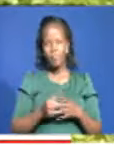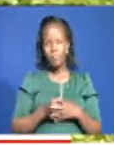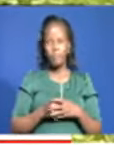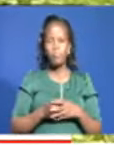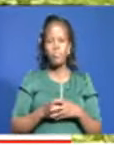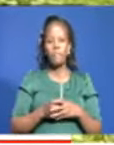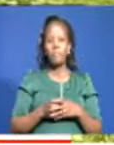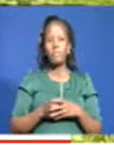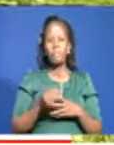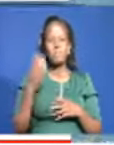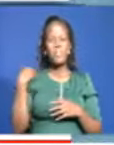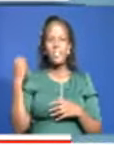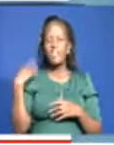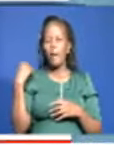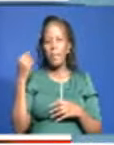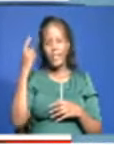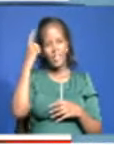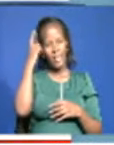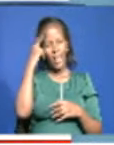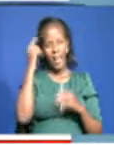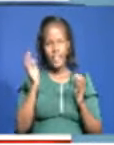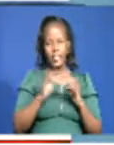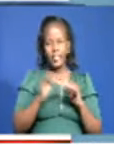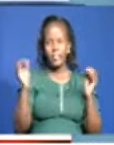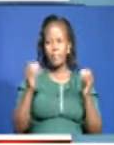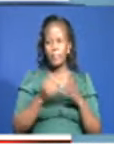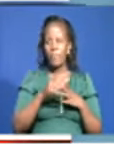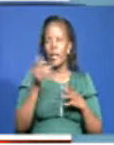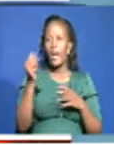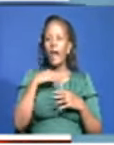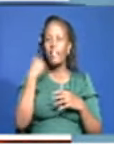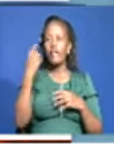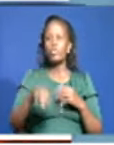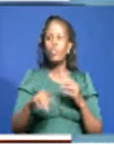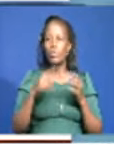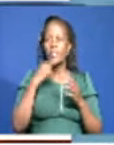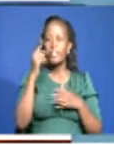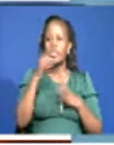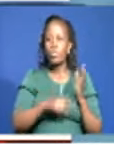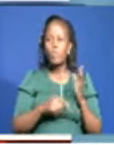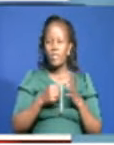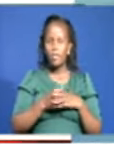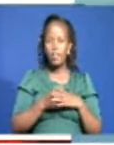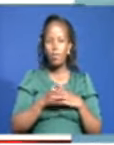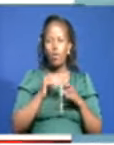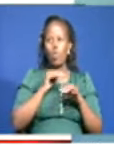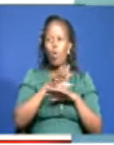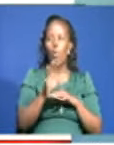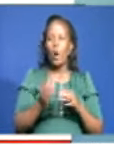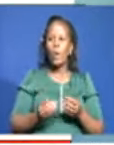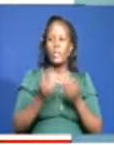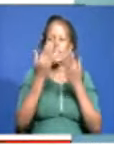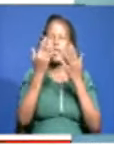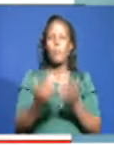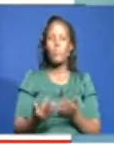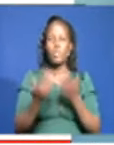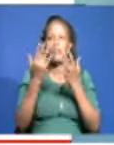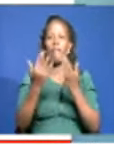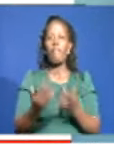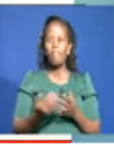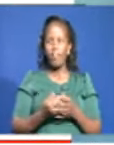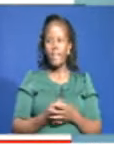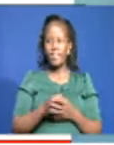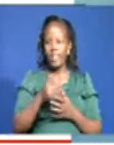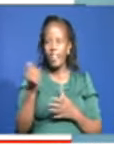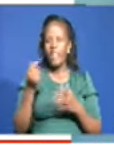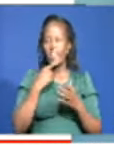us of the head, you understand? Tabor tweeted, Wild bushfire and Omnita eruption, Morris responded,